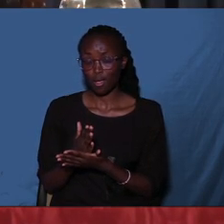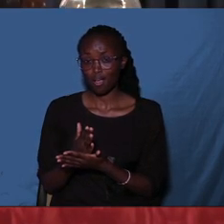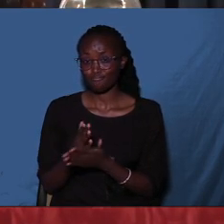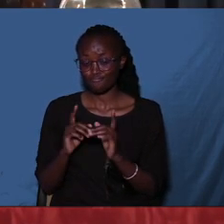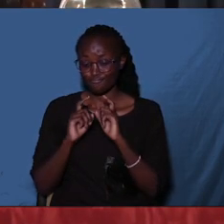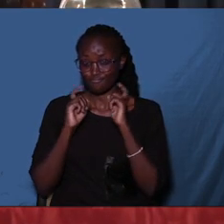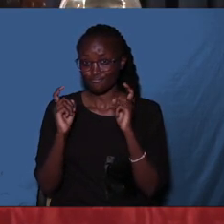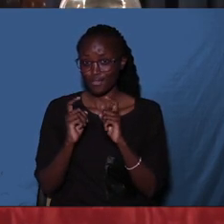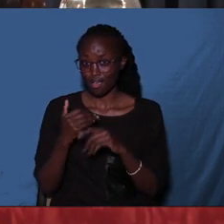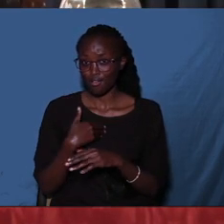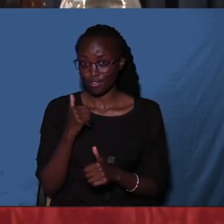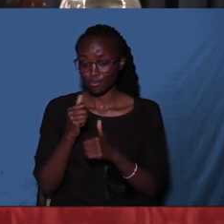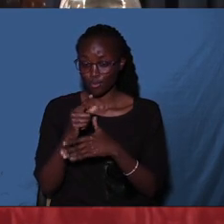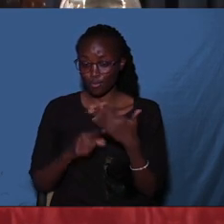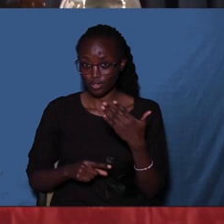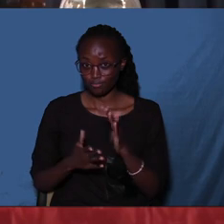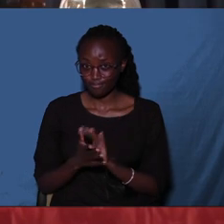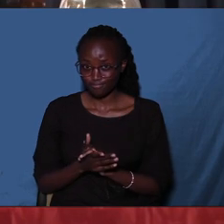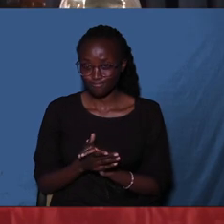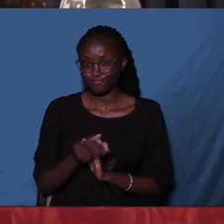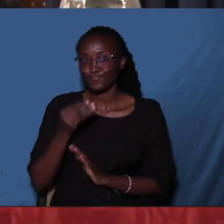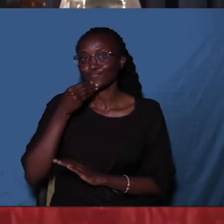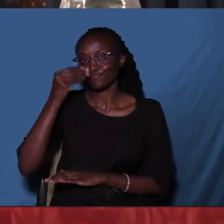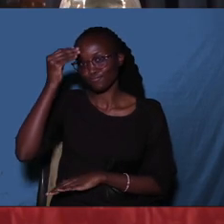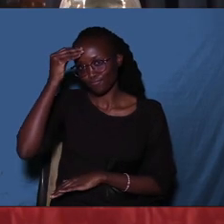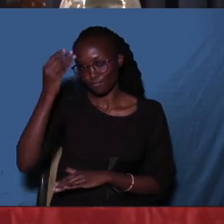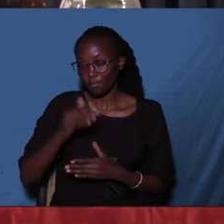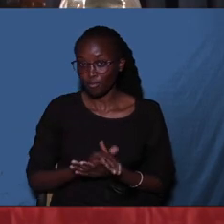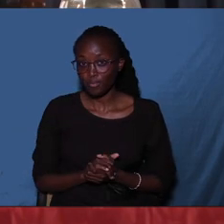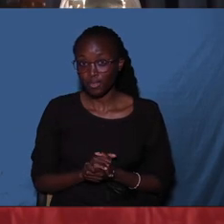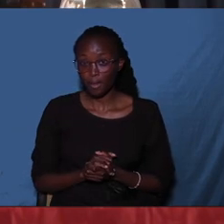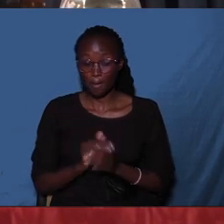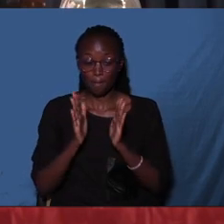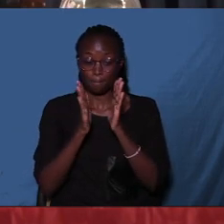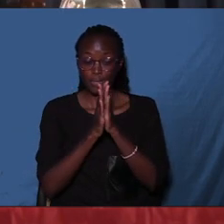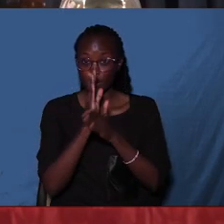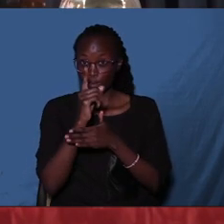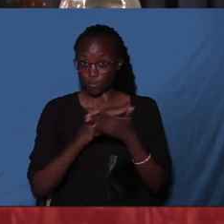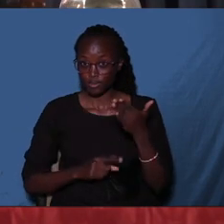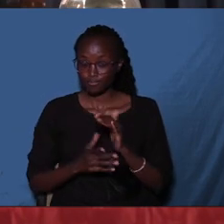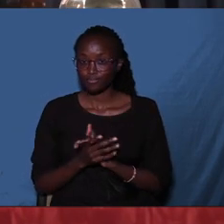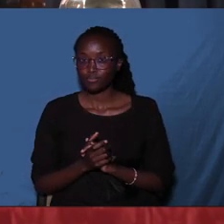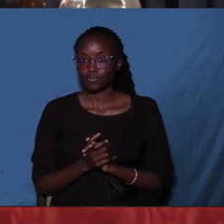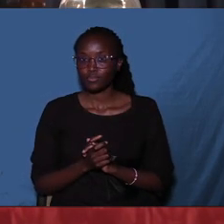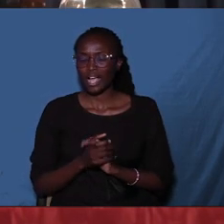of duplicity. My prayer today is your speech should remain the